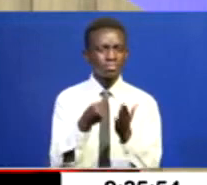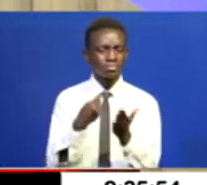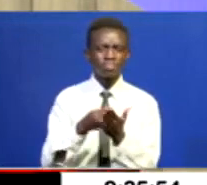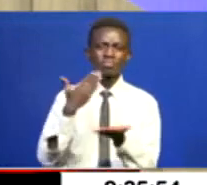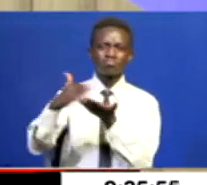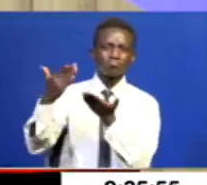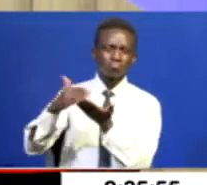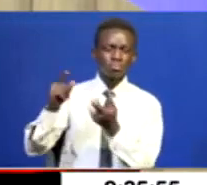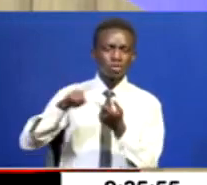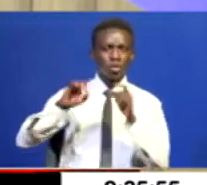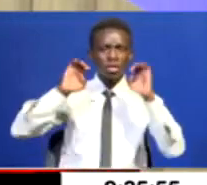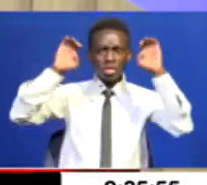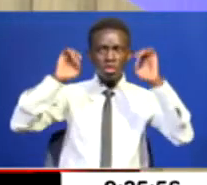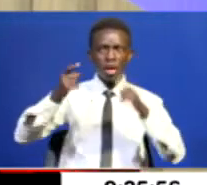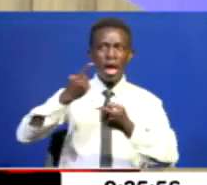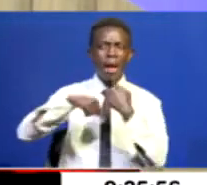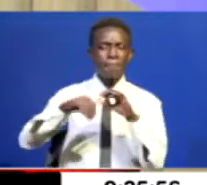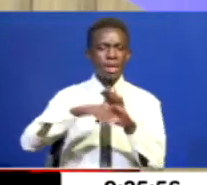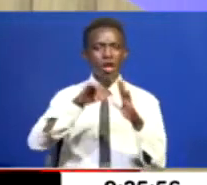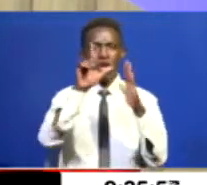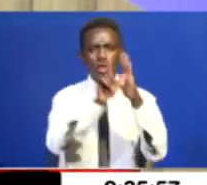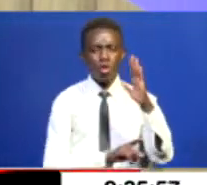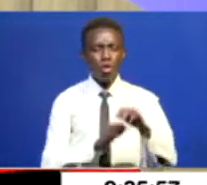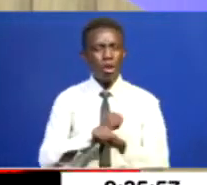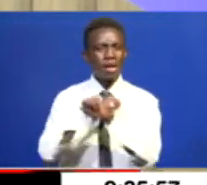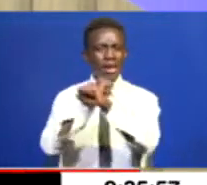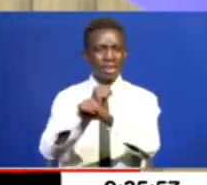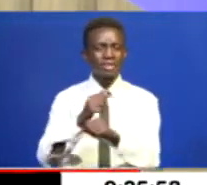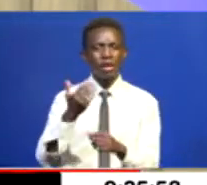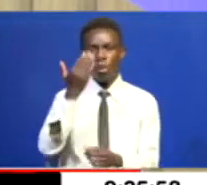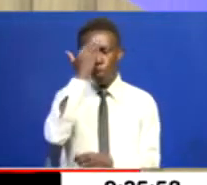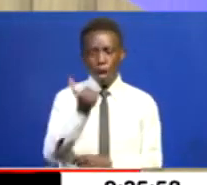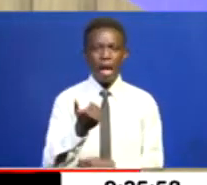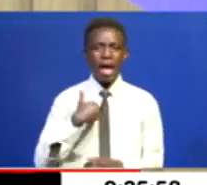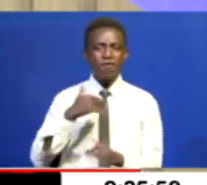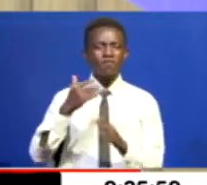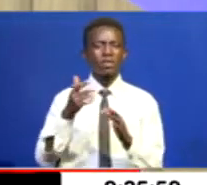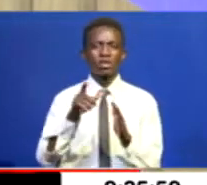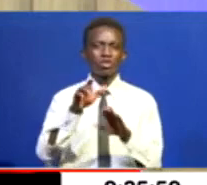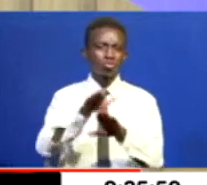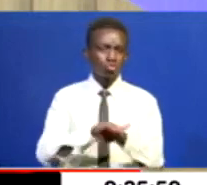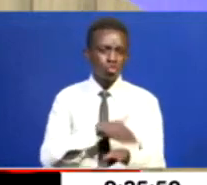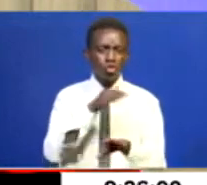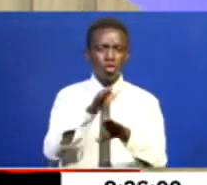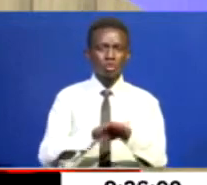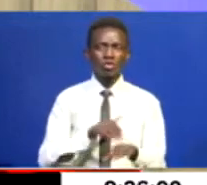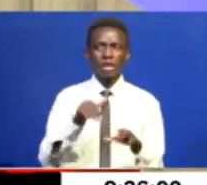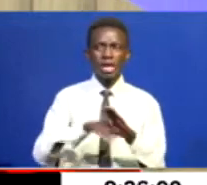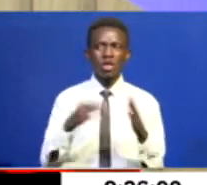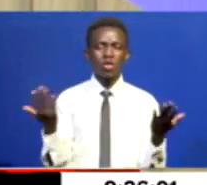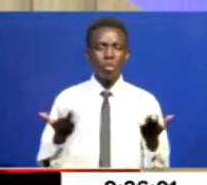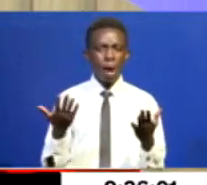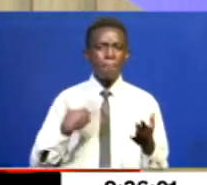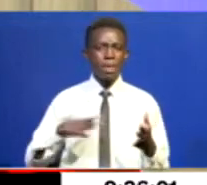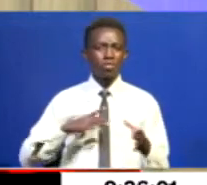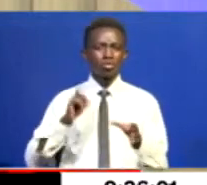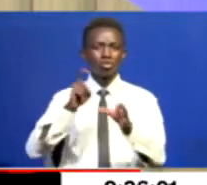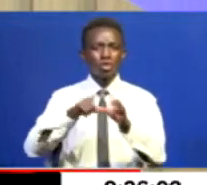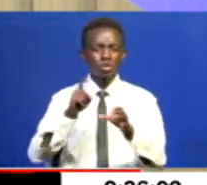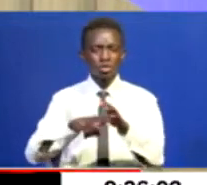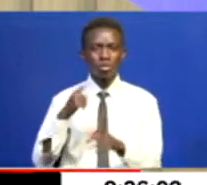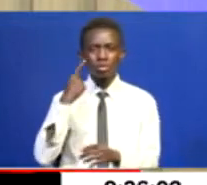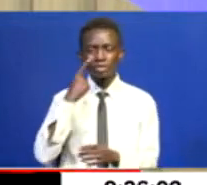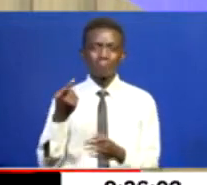business came in lower than guidance due to a late startup and slowdown in site rollout, closing at 4